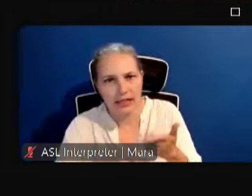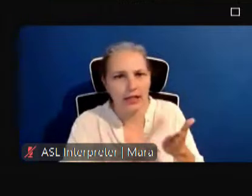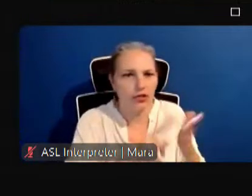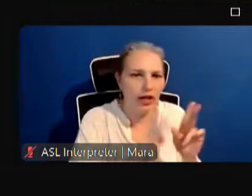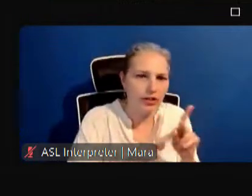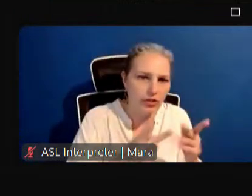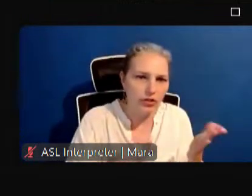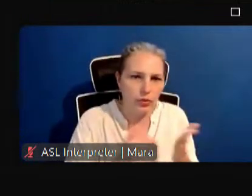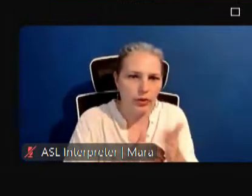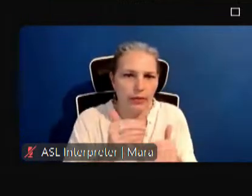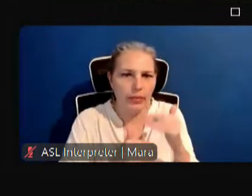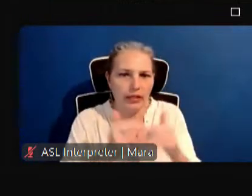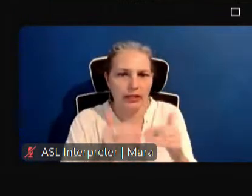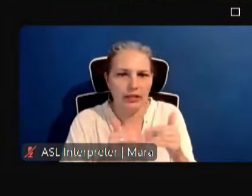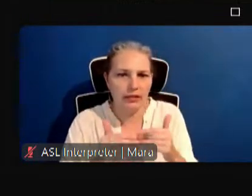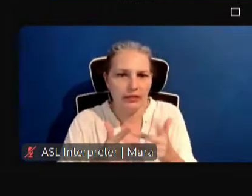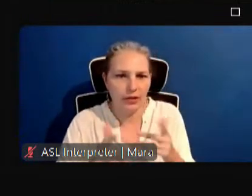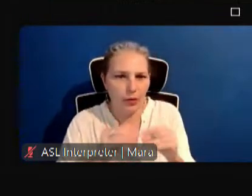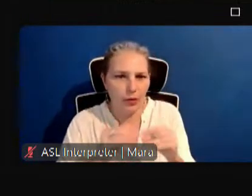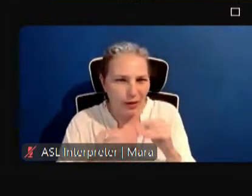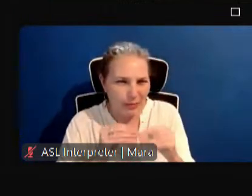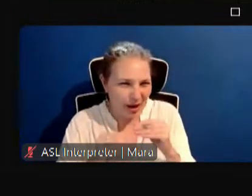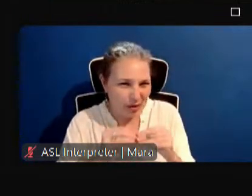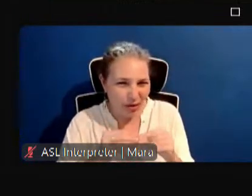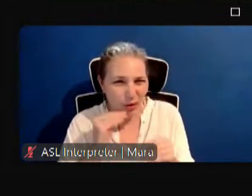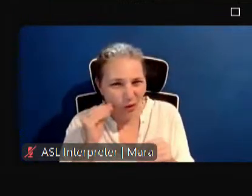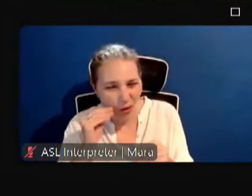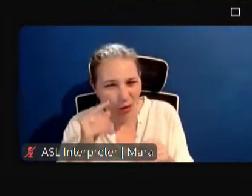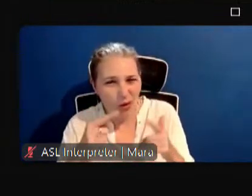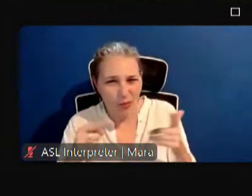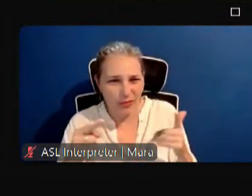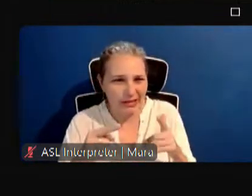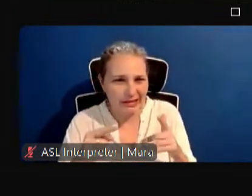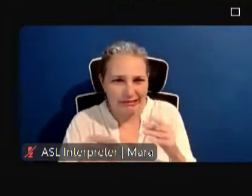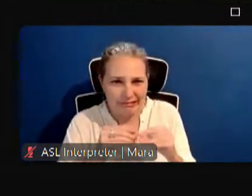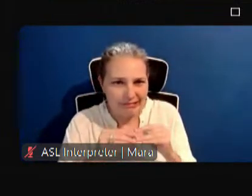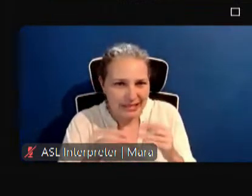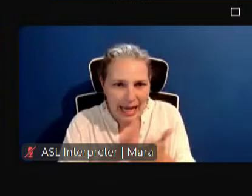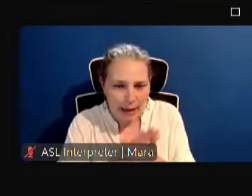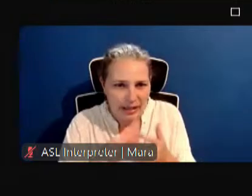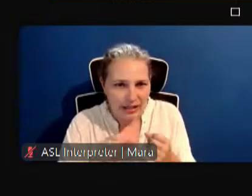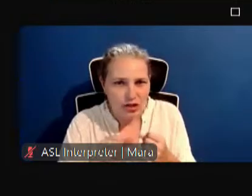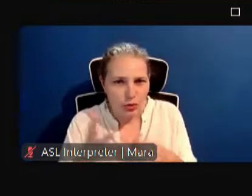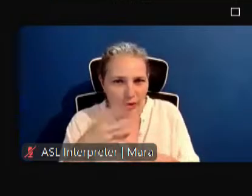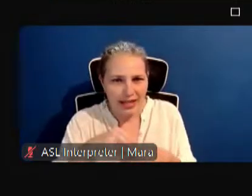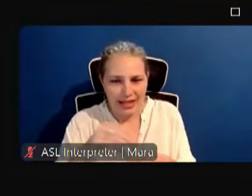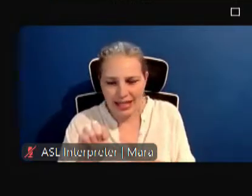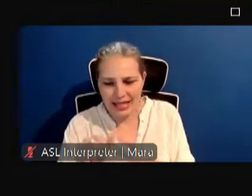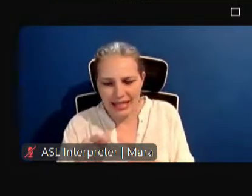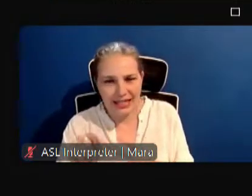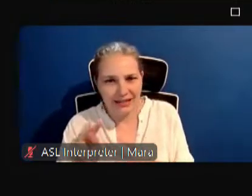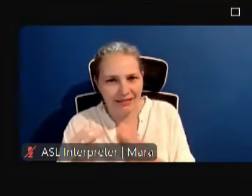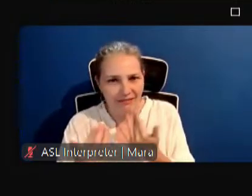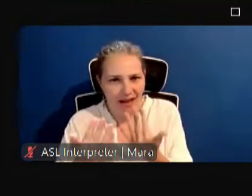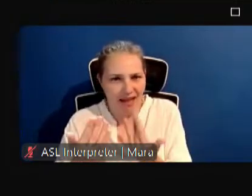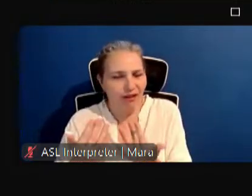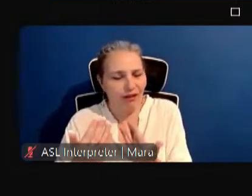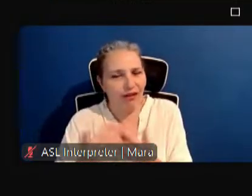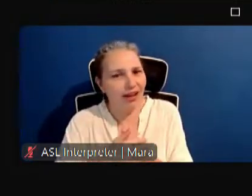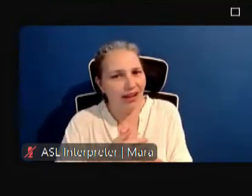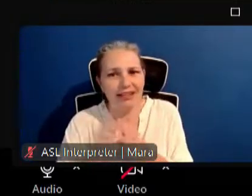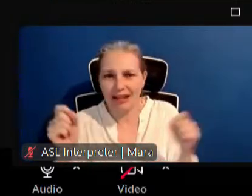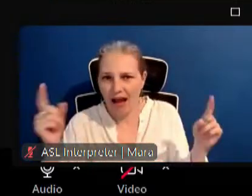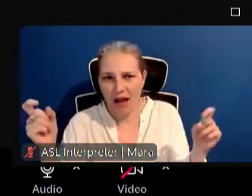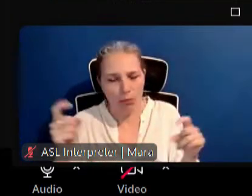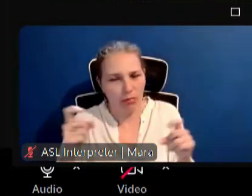home that suffered damage in the Eaton fire. Hiring a contractor can actually be a pretty complicated process, especially if somebody's unfamiliar with it. So